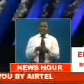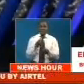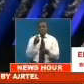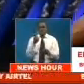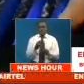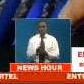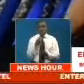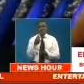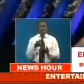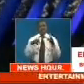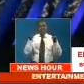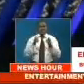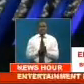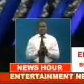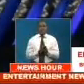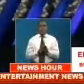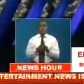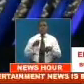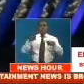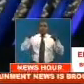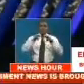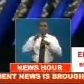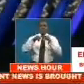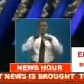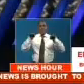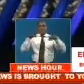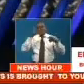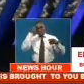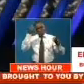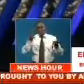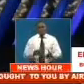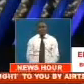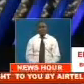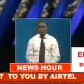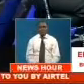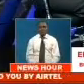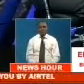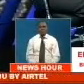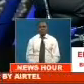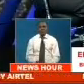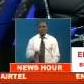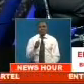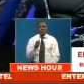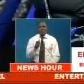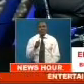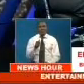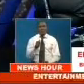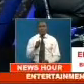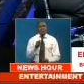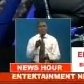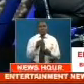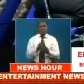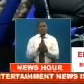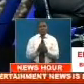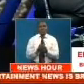gun to next level, to the international level. Wow. Yeah, like that. Which other artist do you want to work with? I like to work